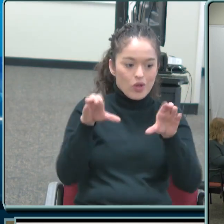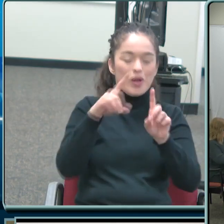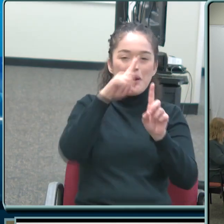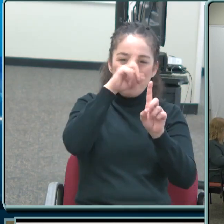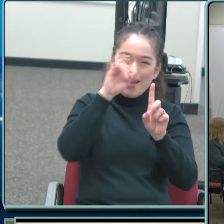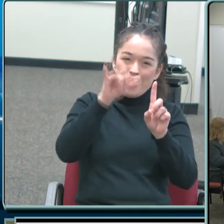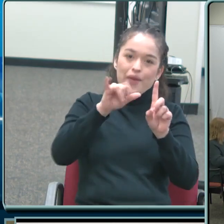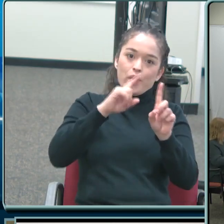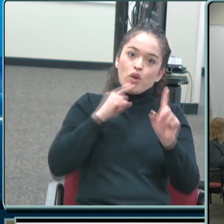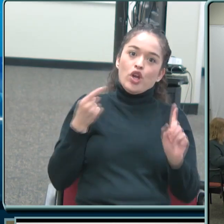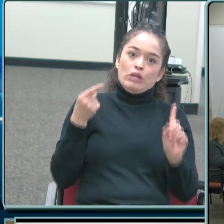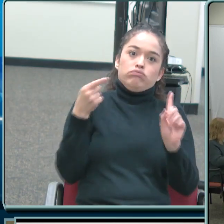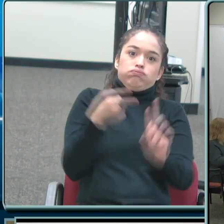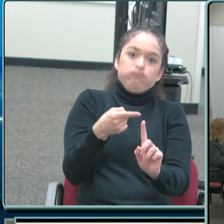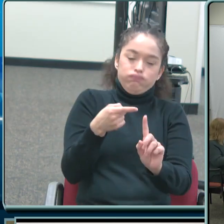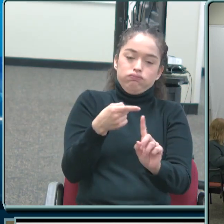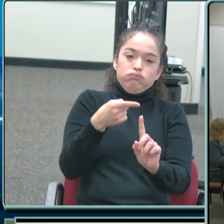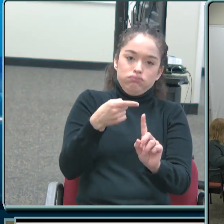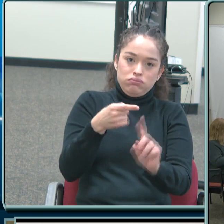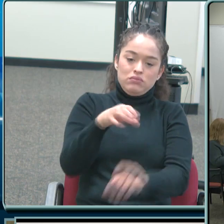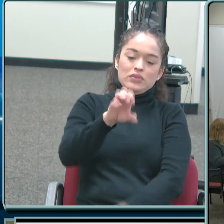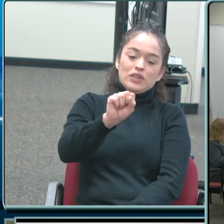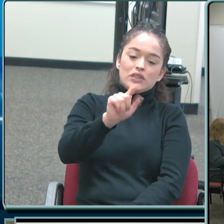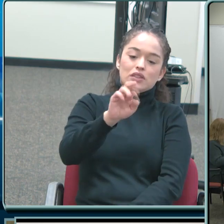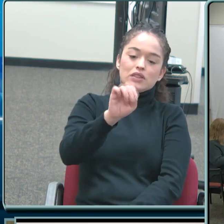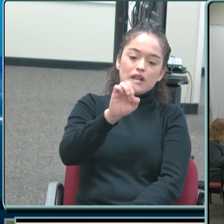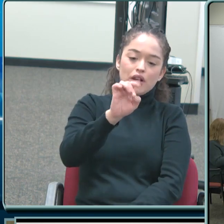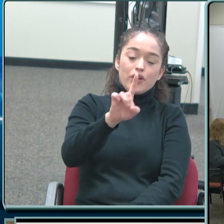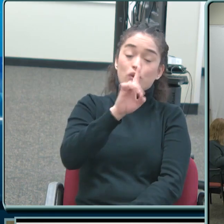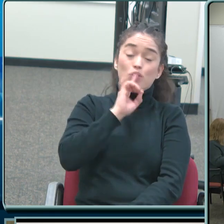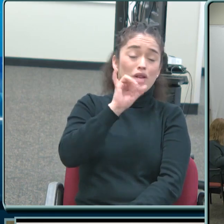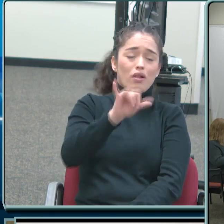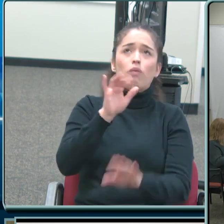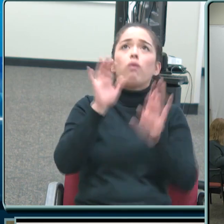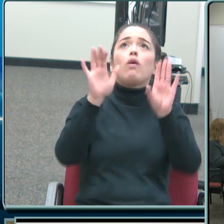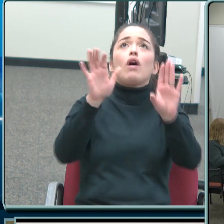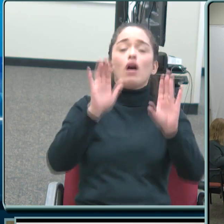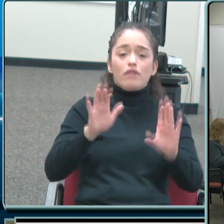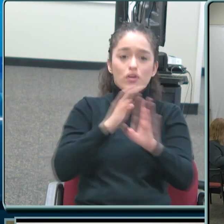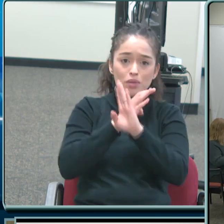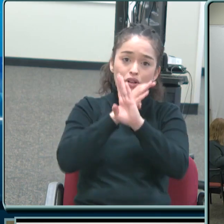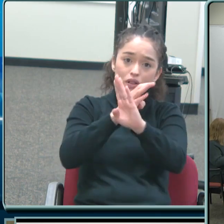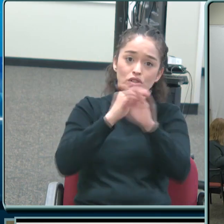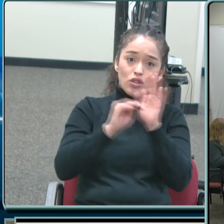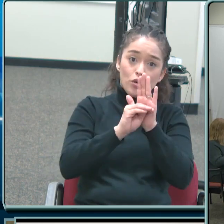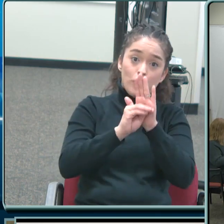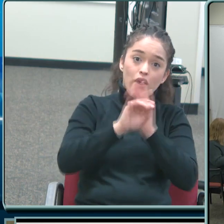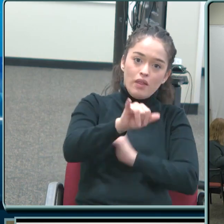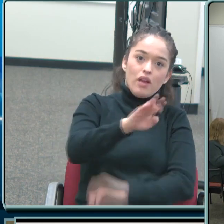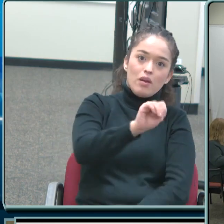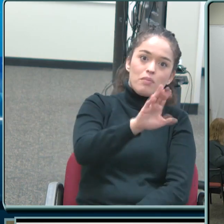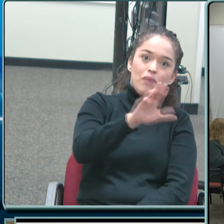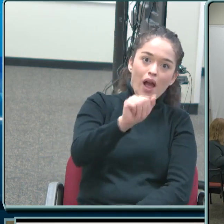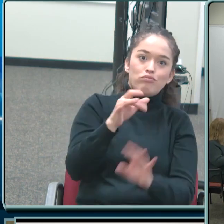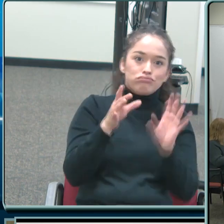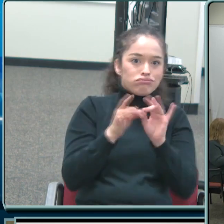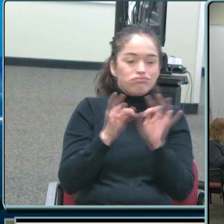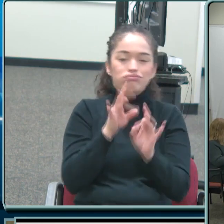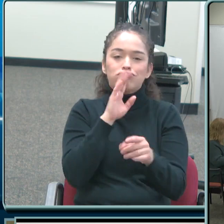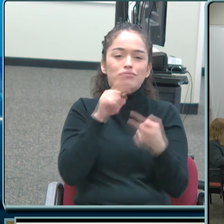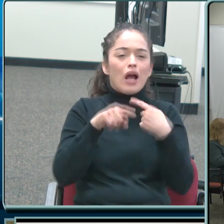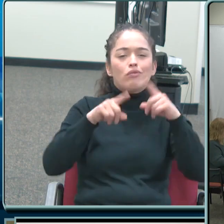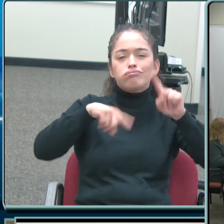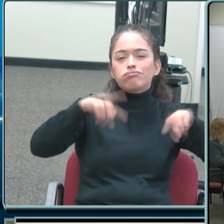is a gold standard, very effective prevention model that Becca talked about, numerous